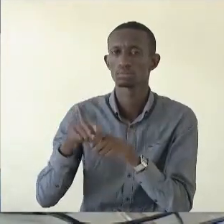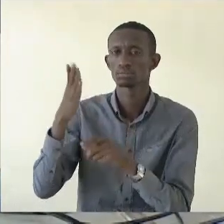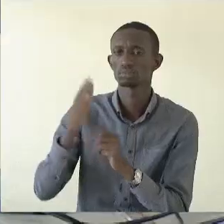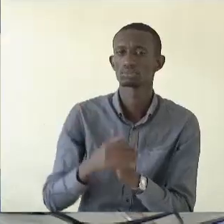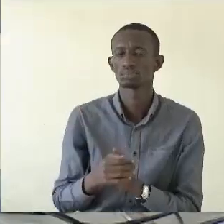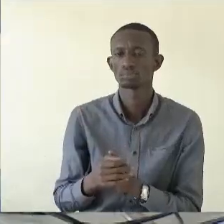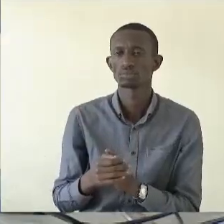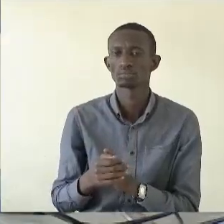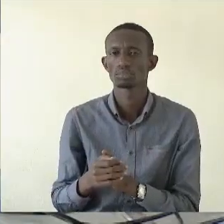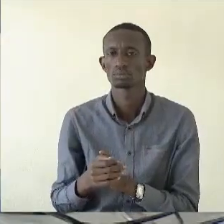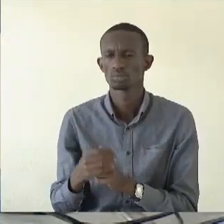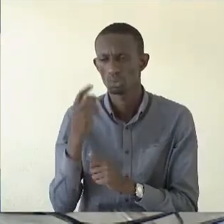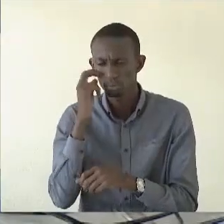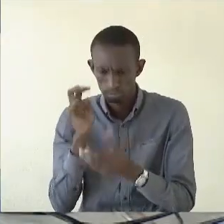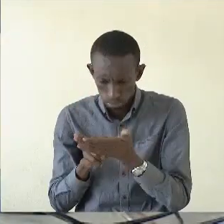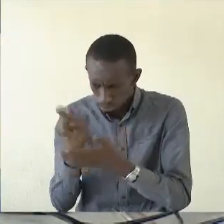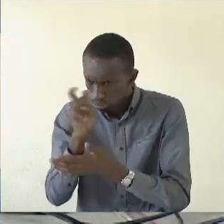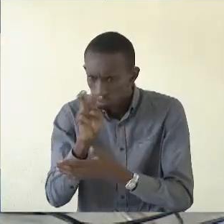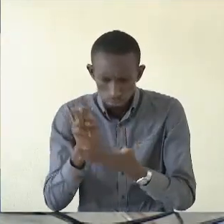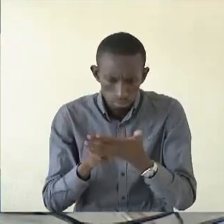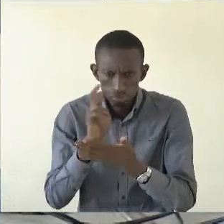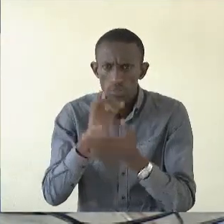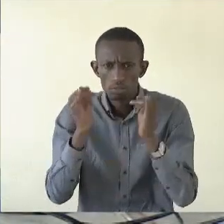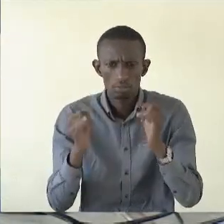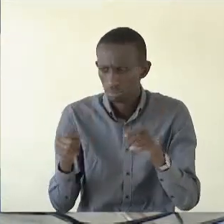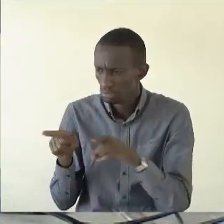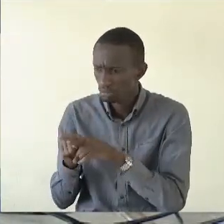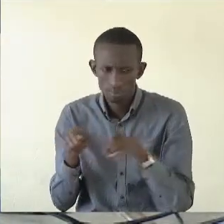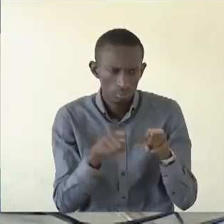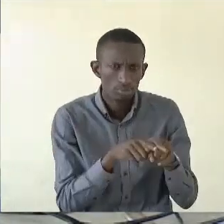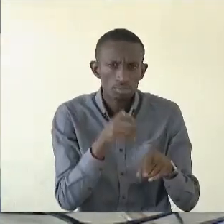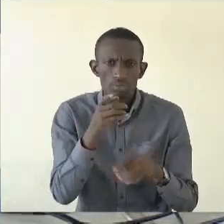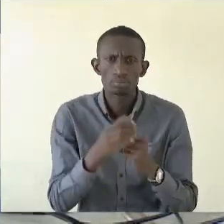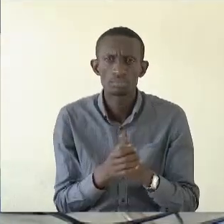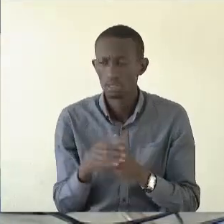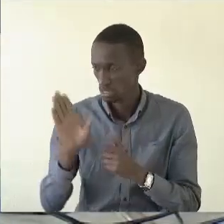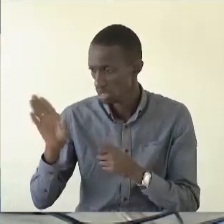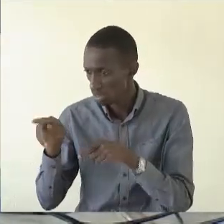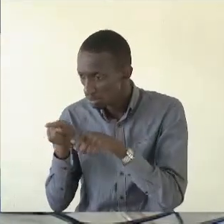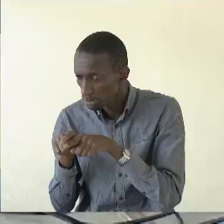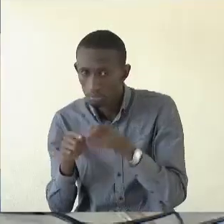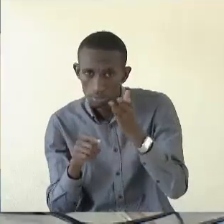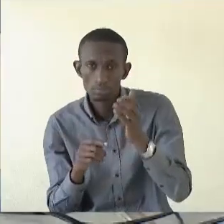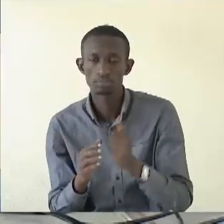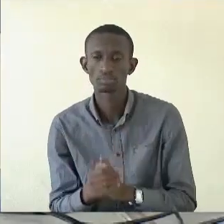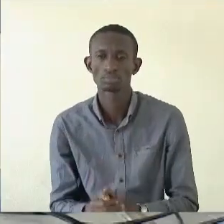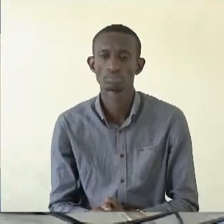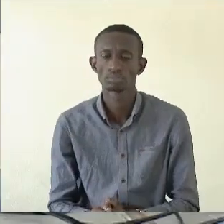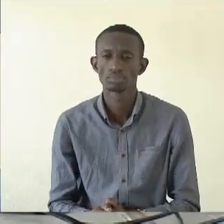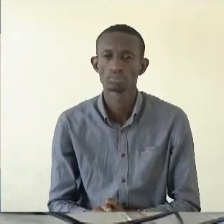Check whether you have the same compound like mine. So this is